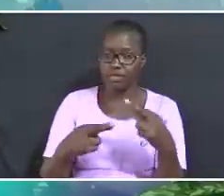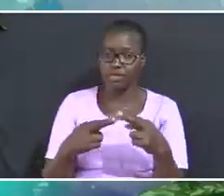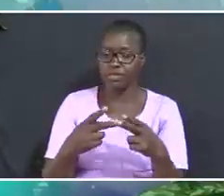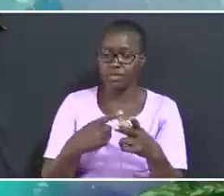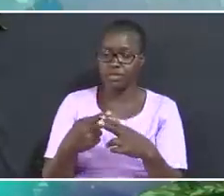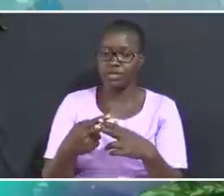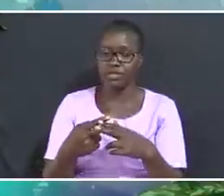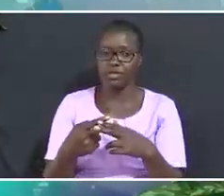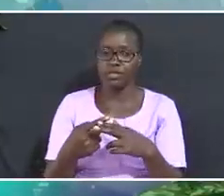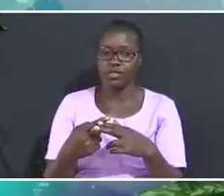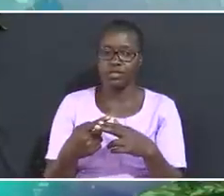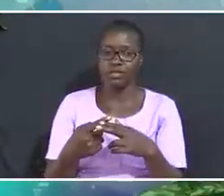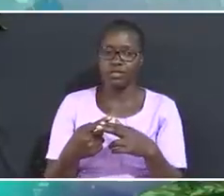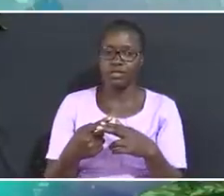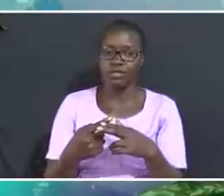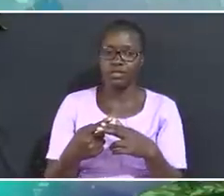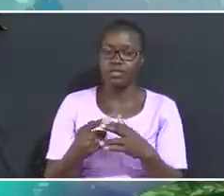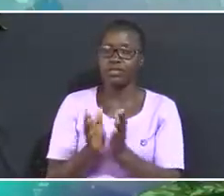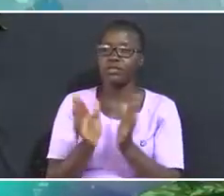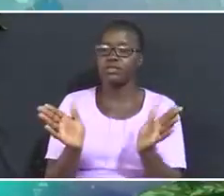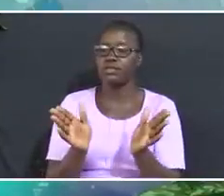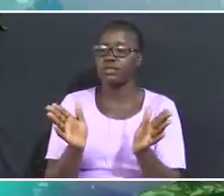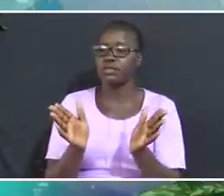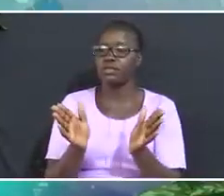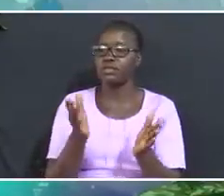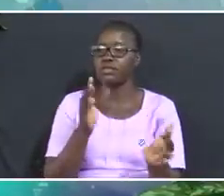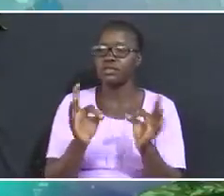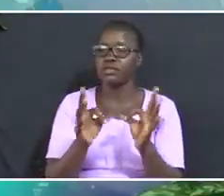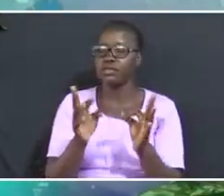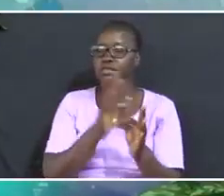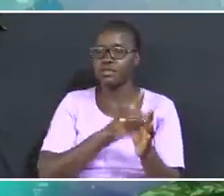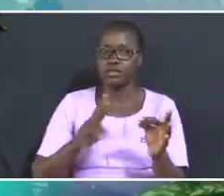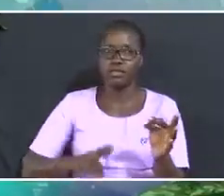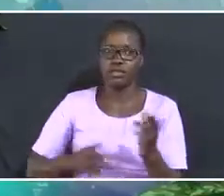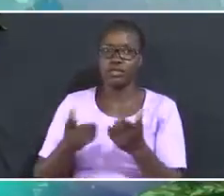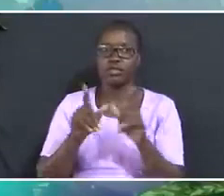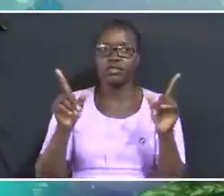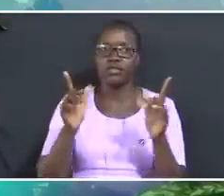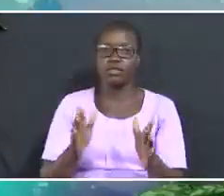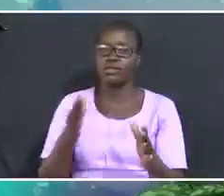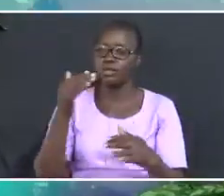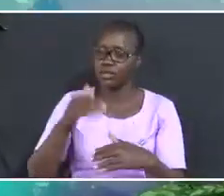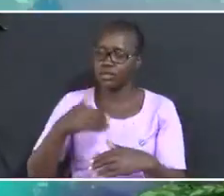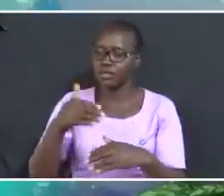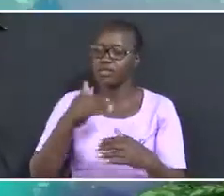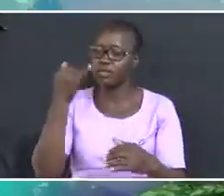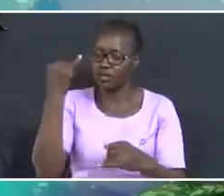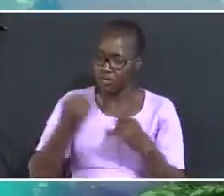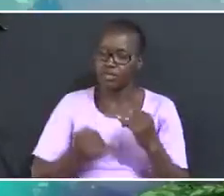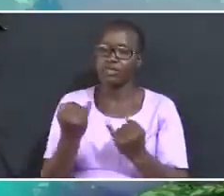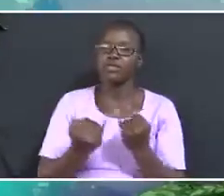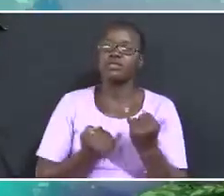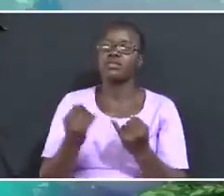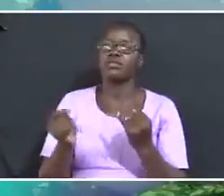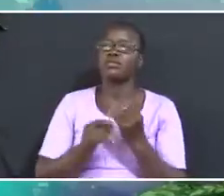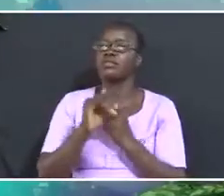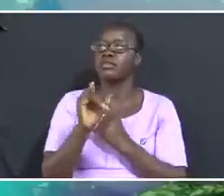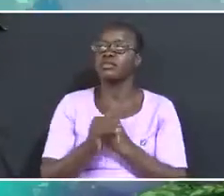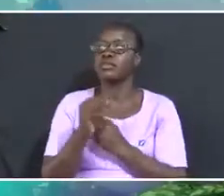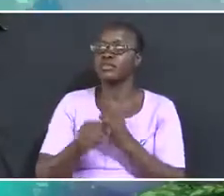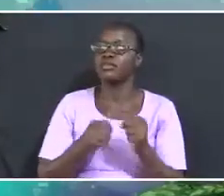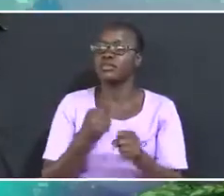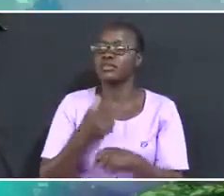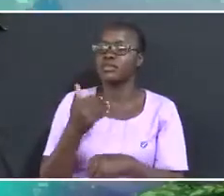the next one is public affairs and religious liberty. It's always the last Sabbath of January of every